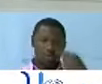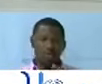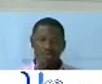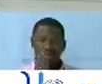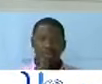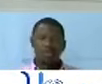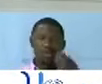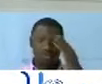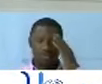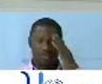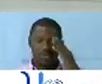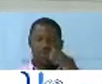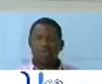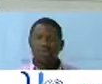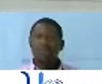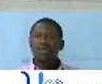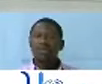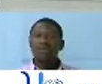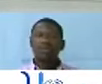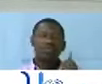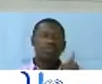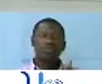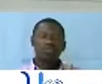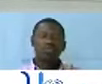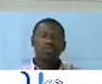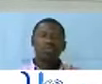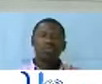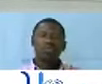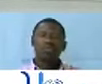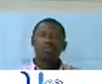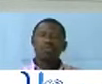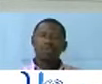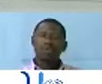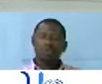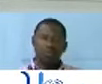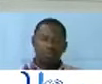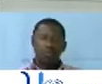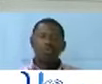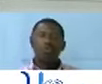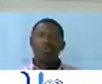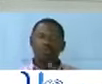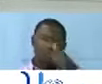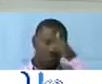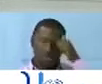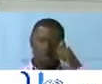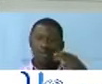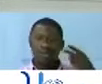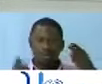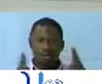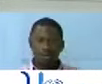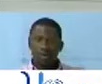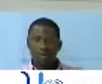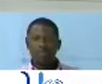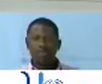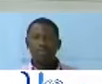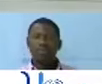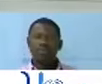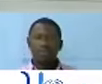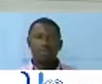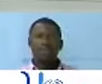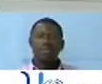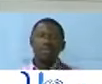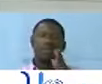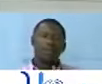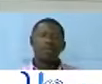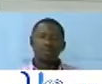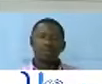ragnene. Fundamental role that lawyers play in ensuring the right to a fair trial. Li nga xamni moy walé fi loyaay ci atté